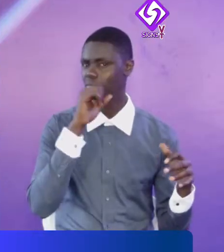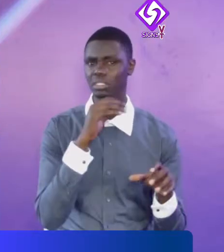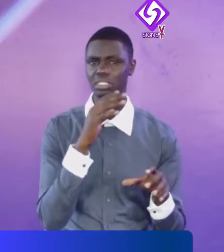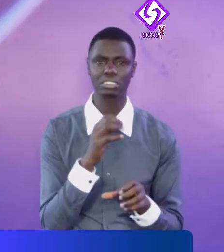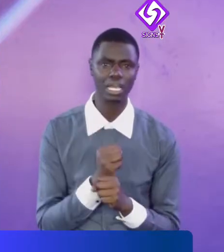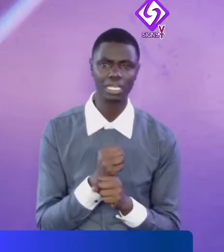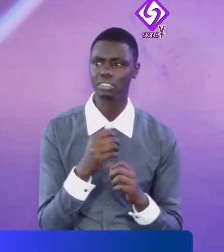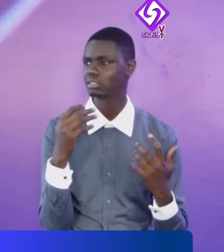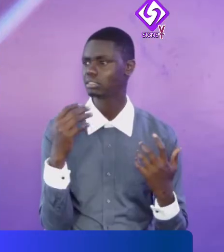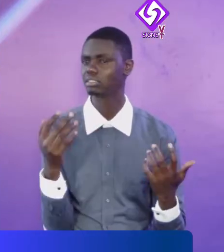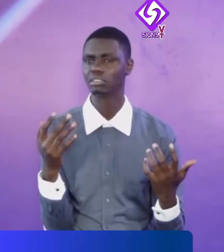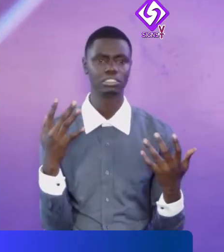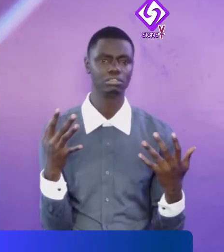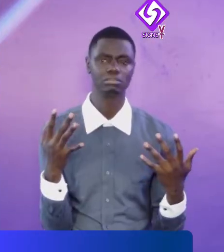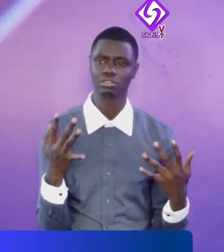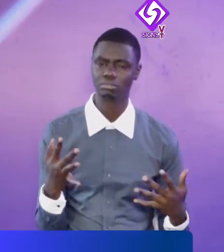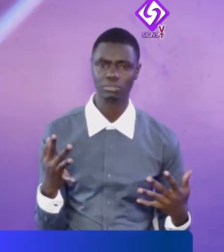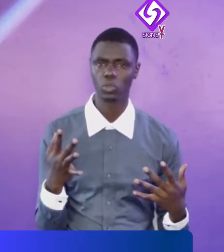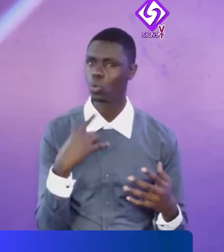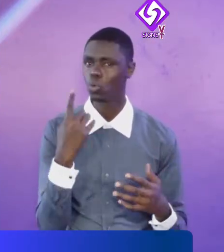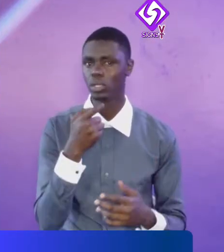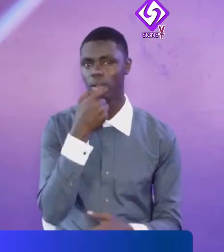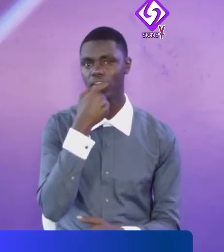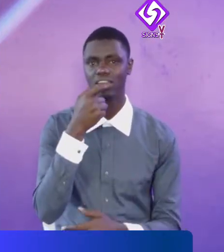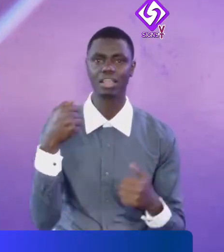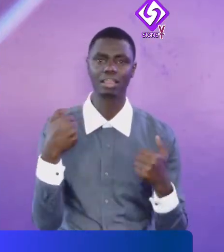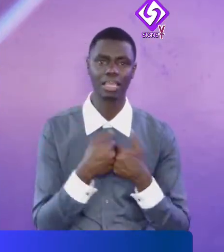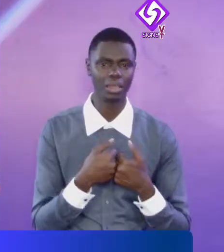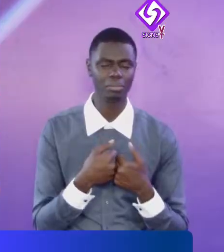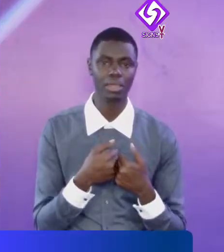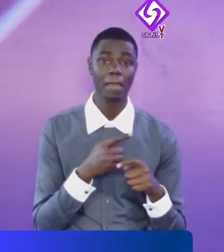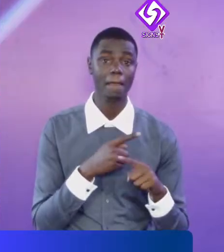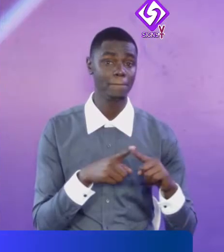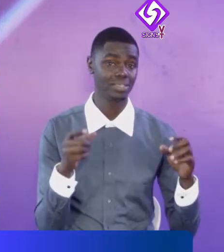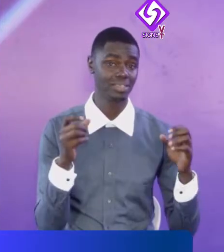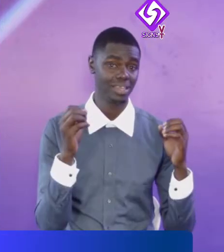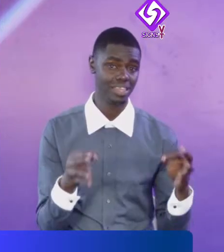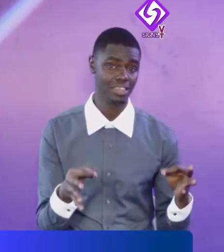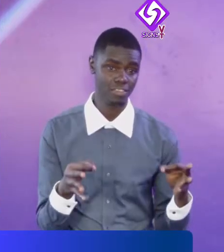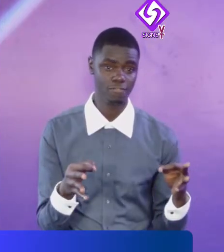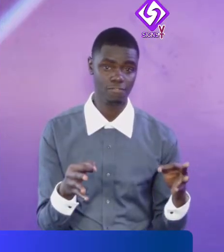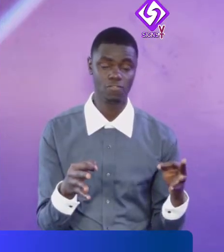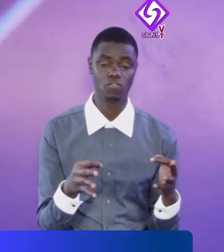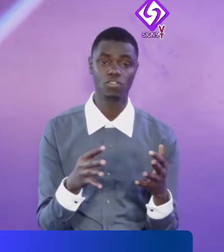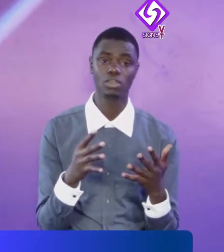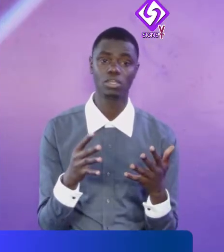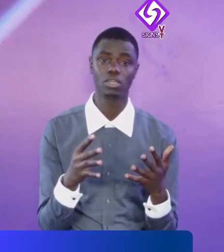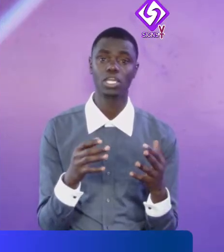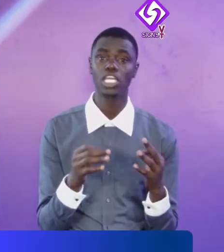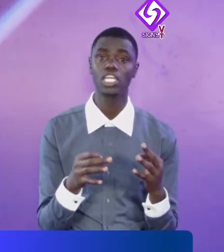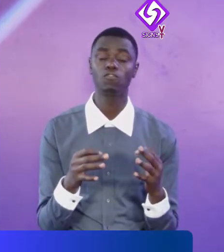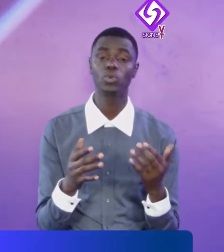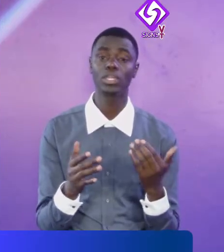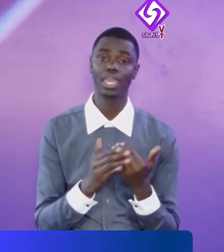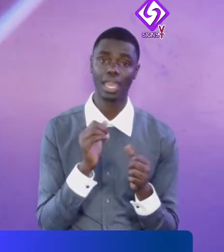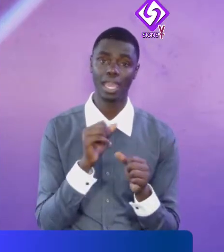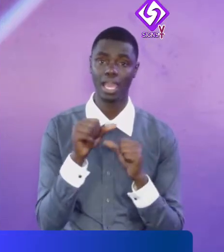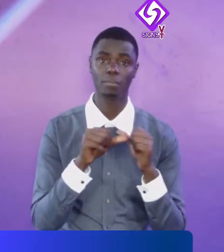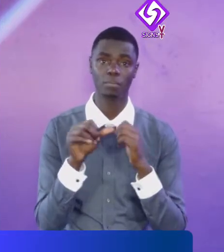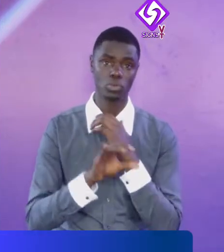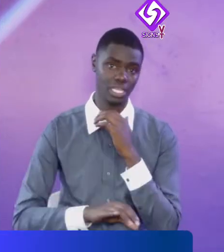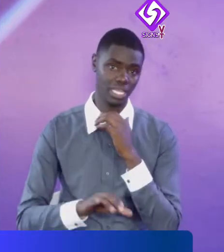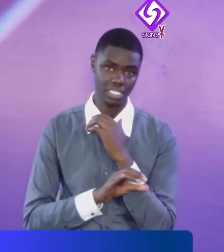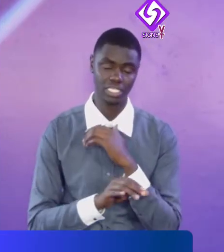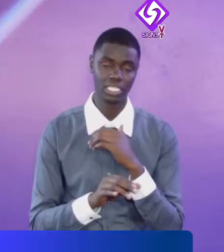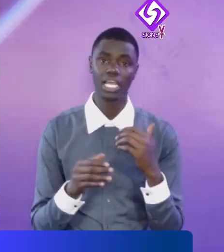be refereeing the game, or we do not want to do this. But if you really care about the country, and you